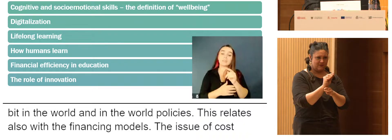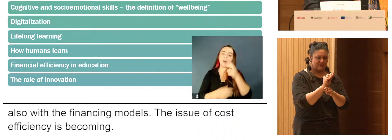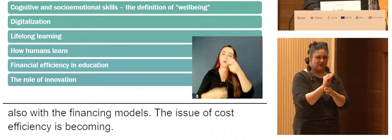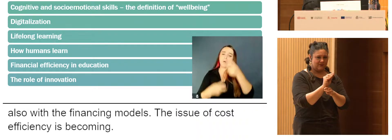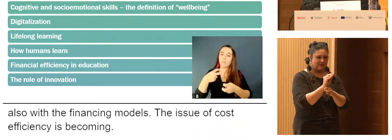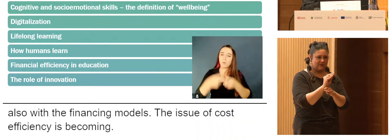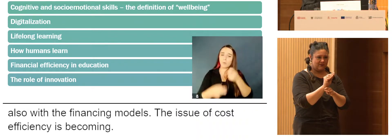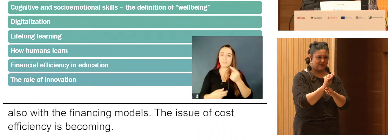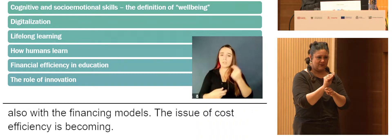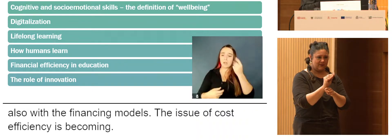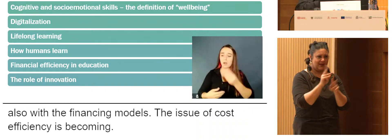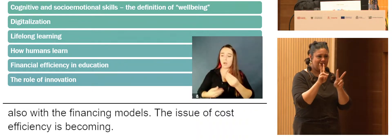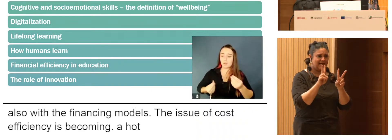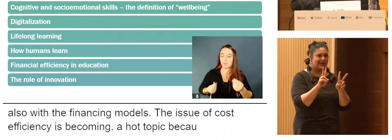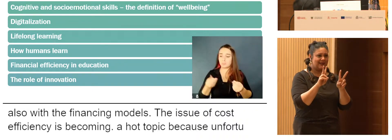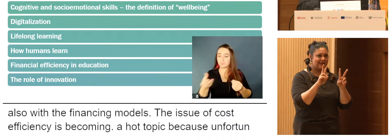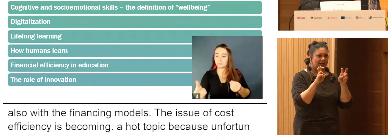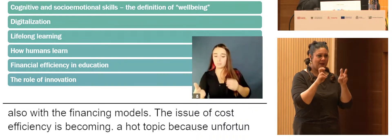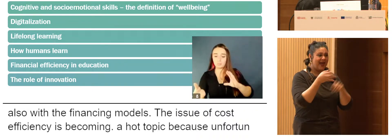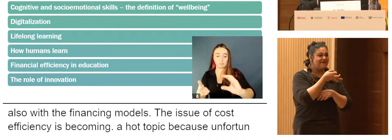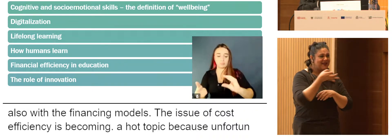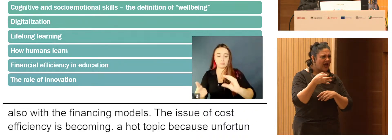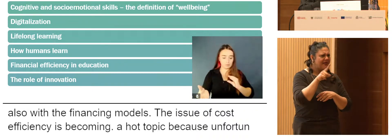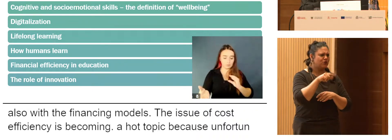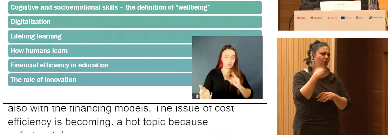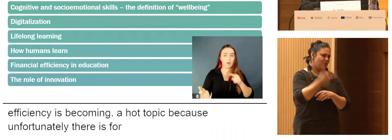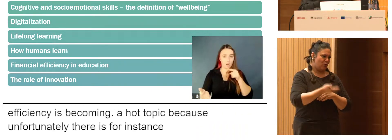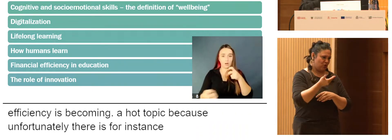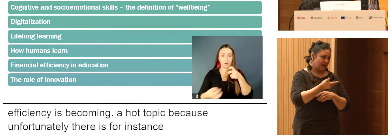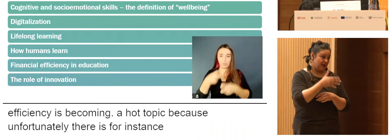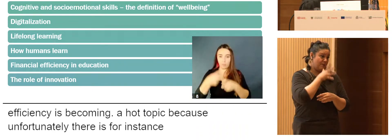topic because unfortunately there is, for instance,